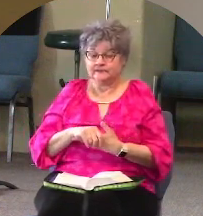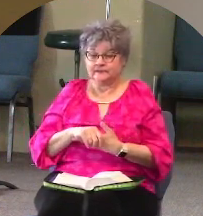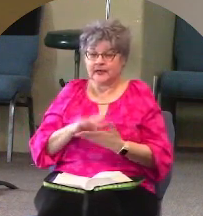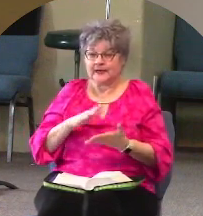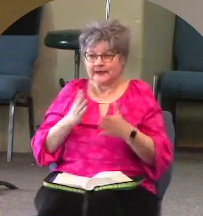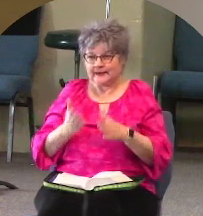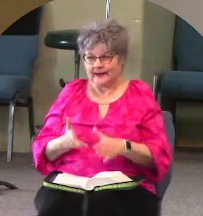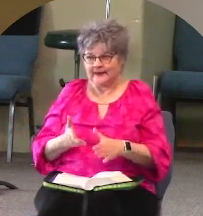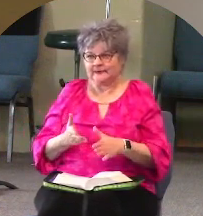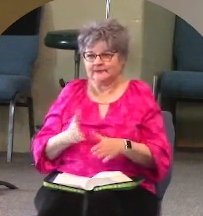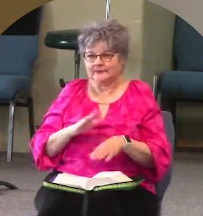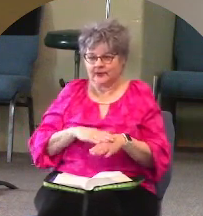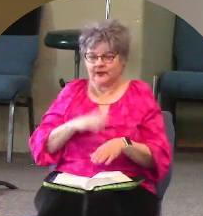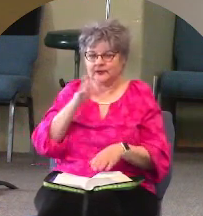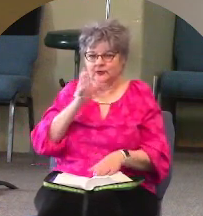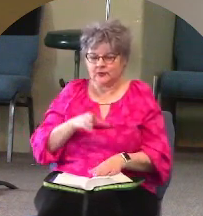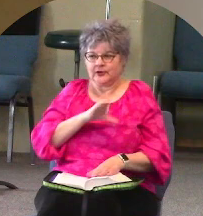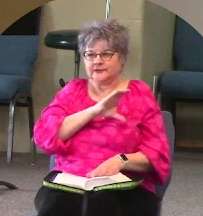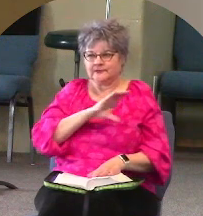died on a cross